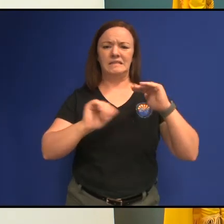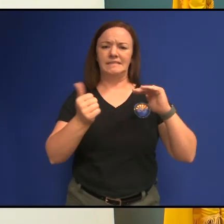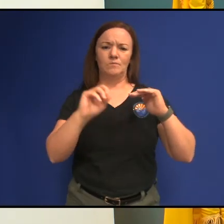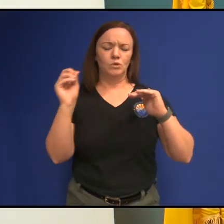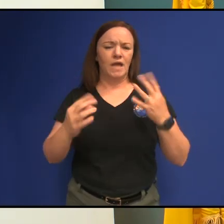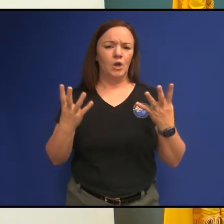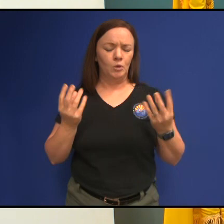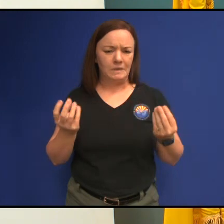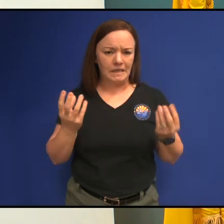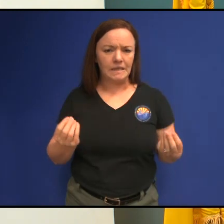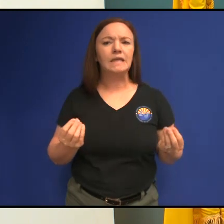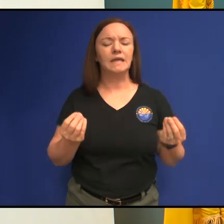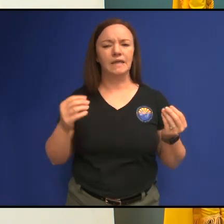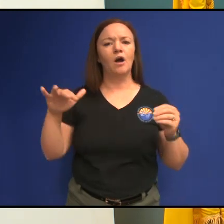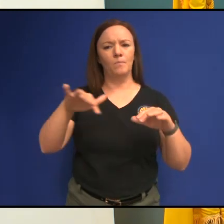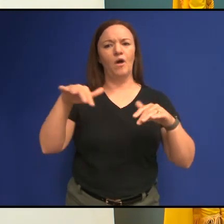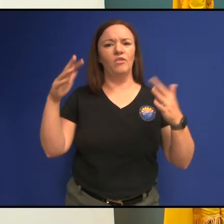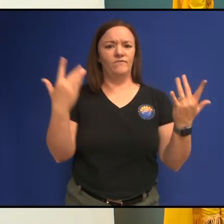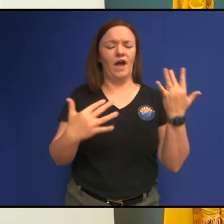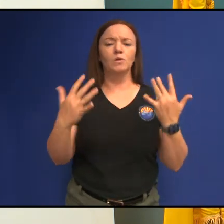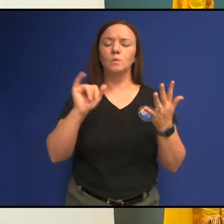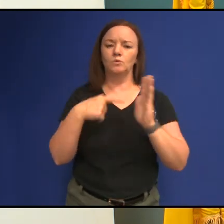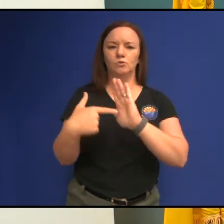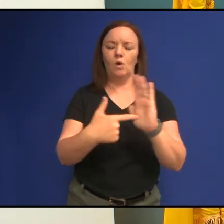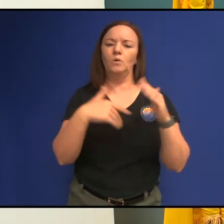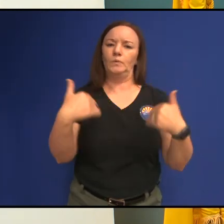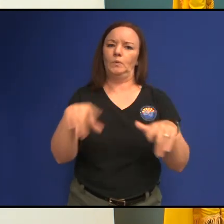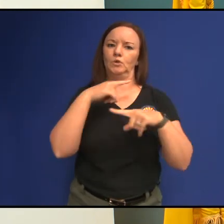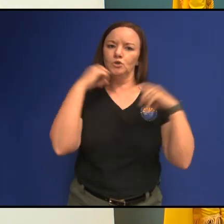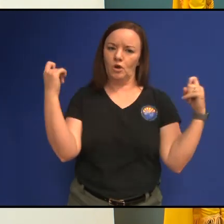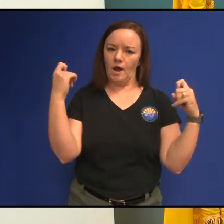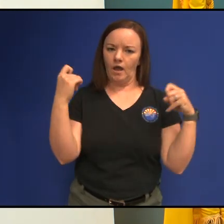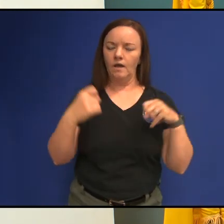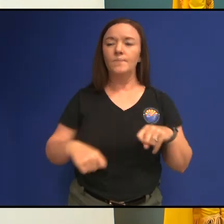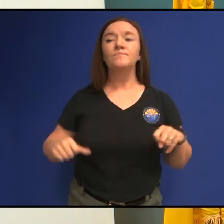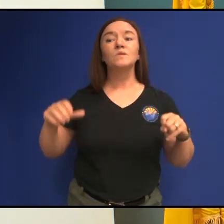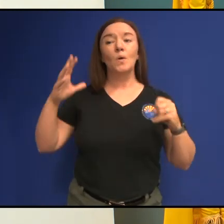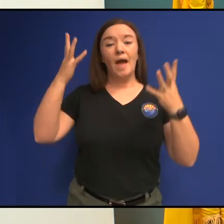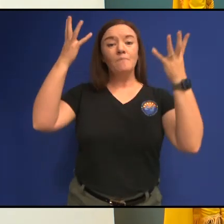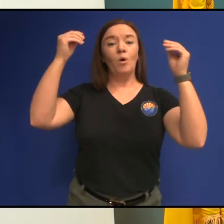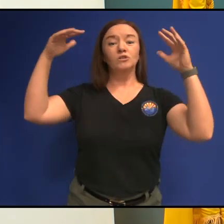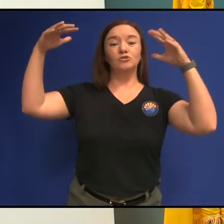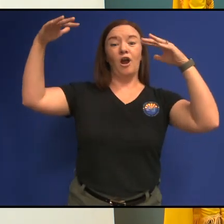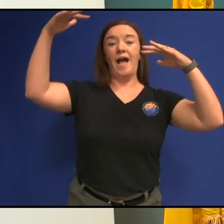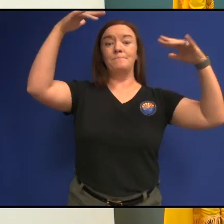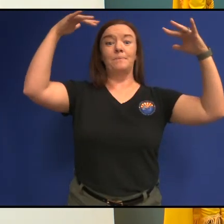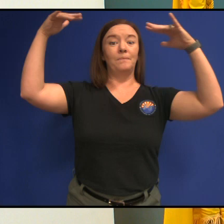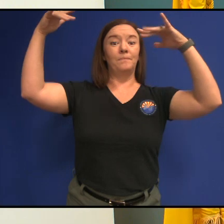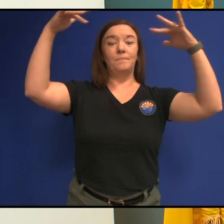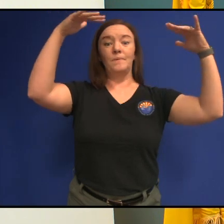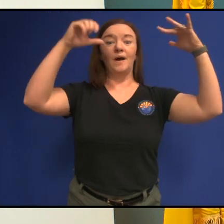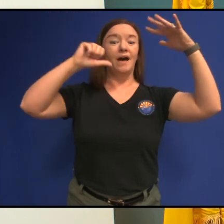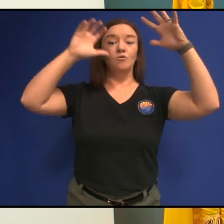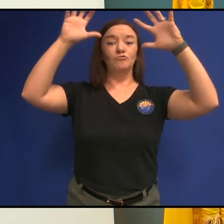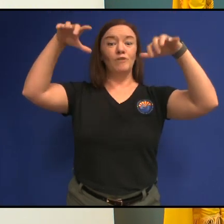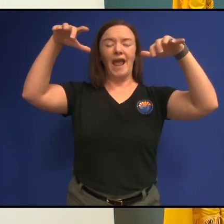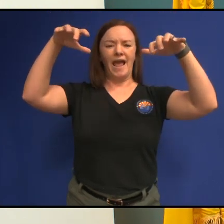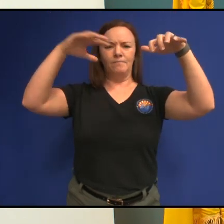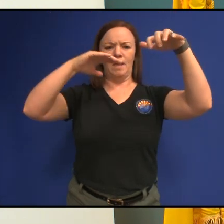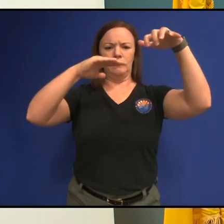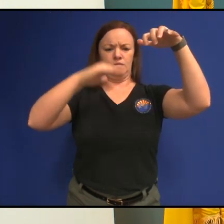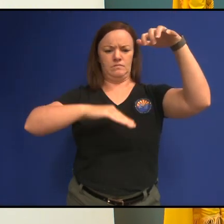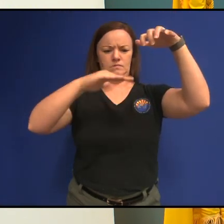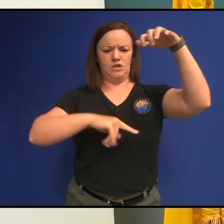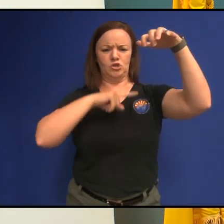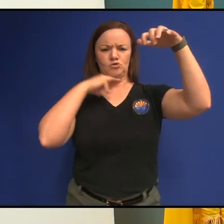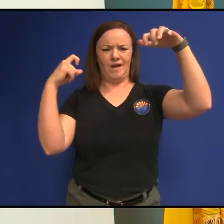of how dry it actually is here. So with that moisture moving it overhead, it's not really going to provide us any beneficial rainfall, but rather just a